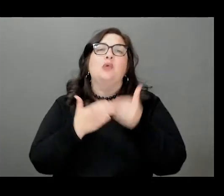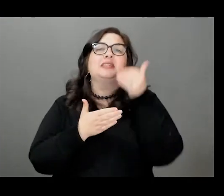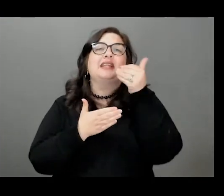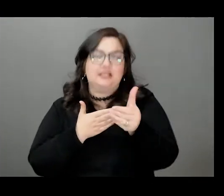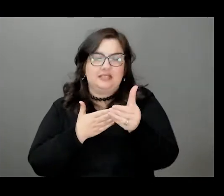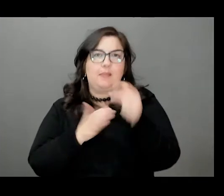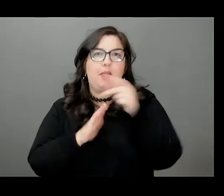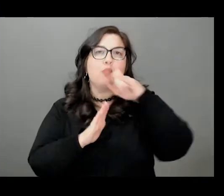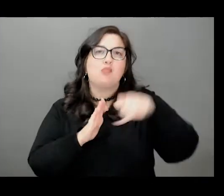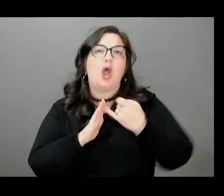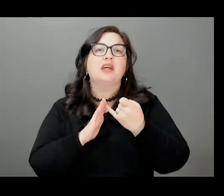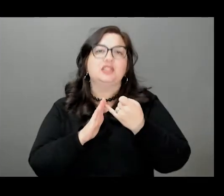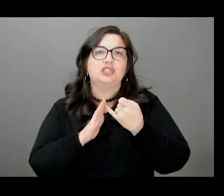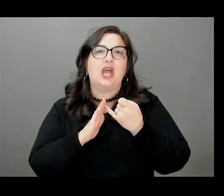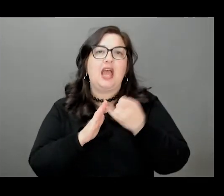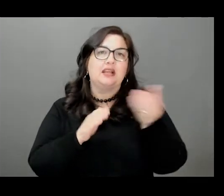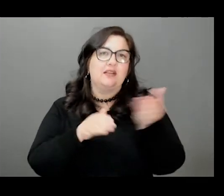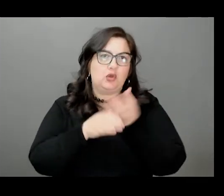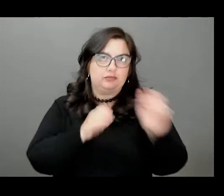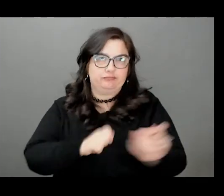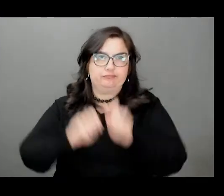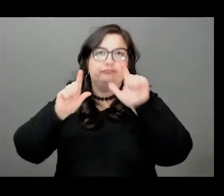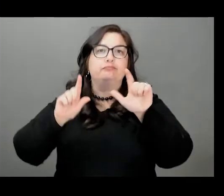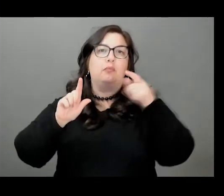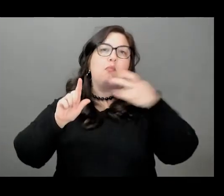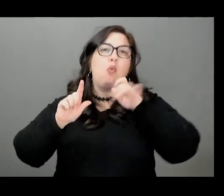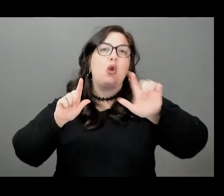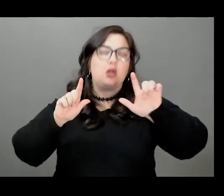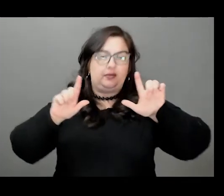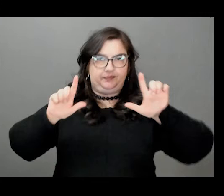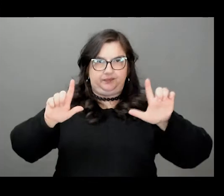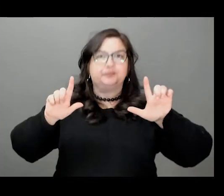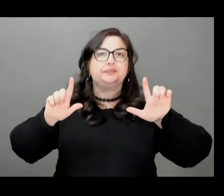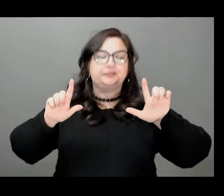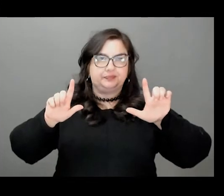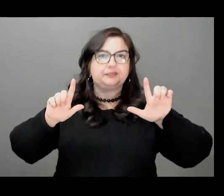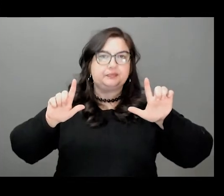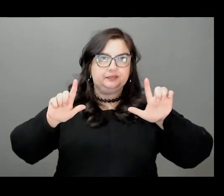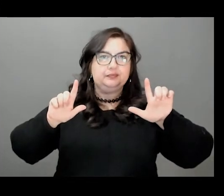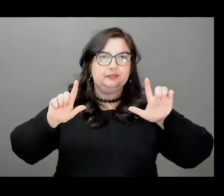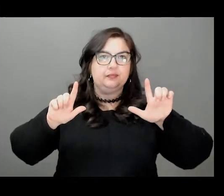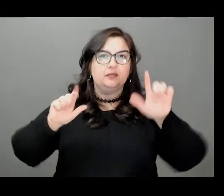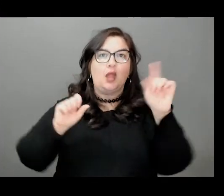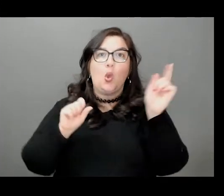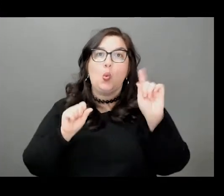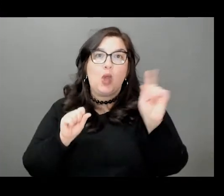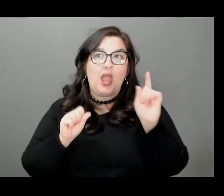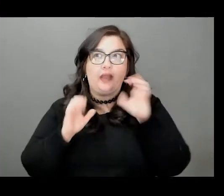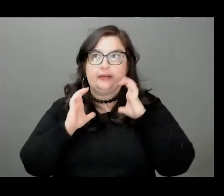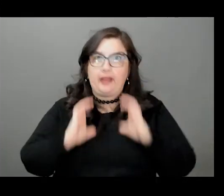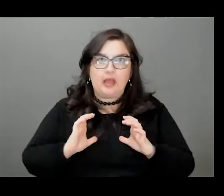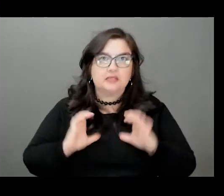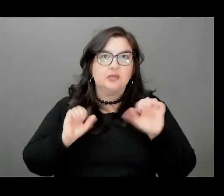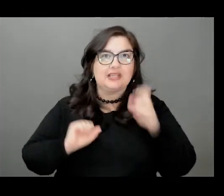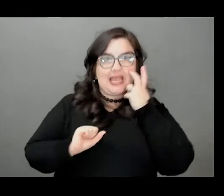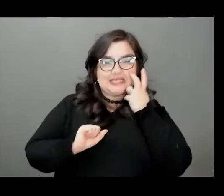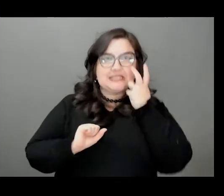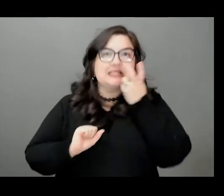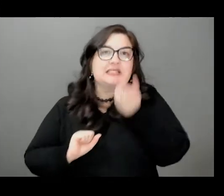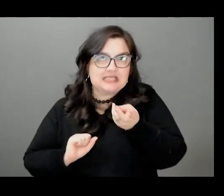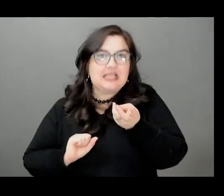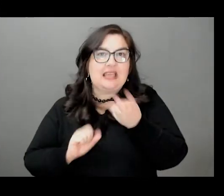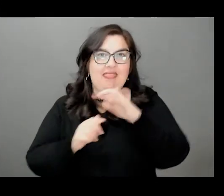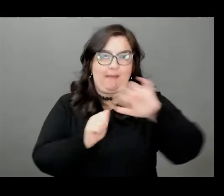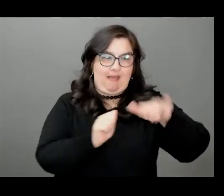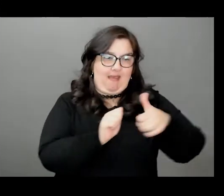here as a member. Now the next step is to open the project portal. So I'll click on this project portal, and this is where the